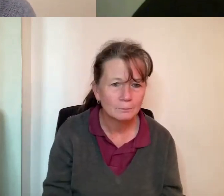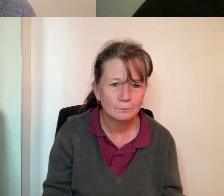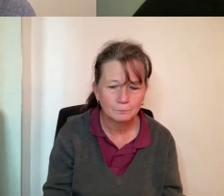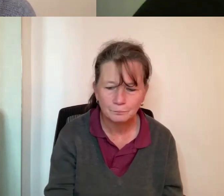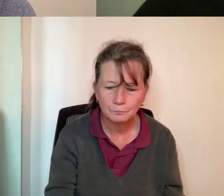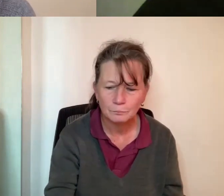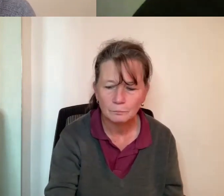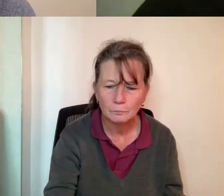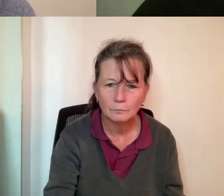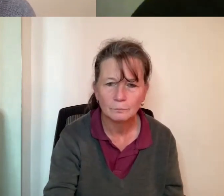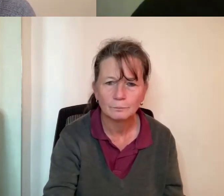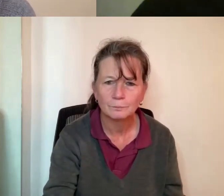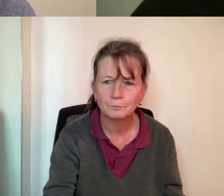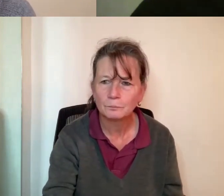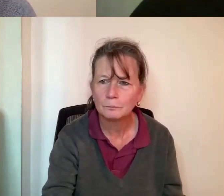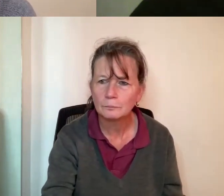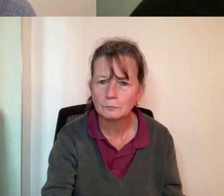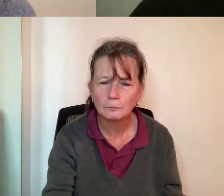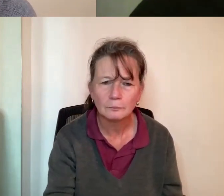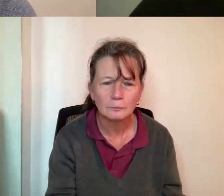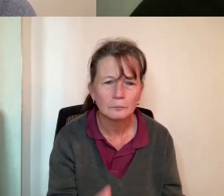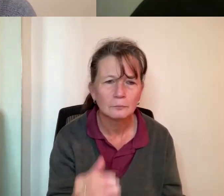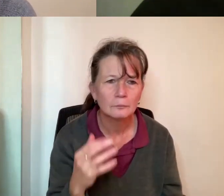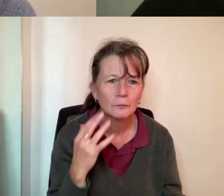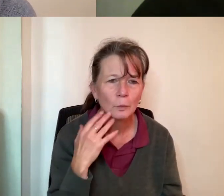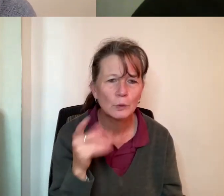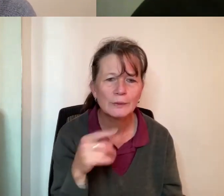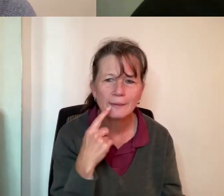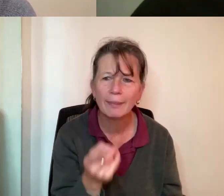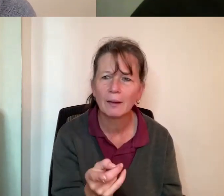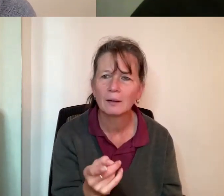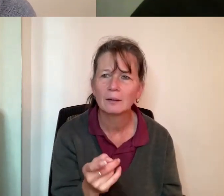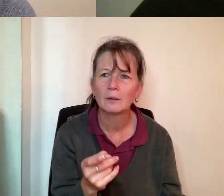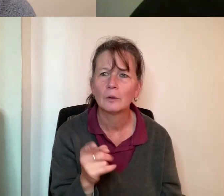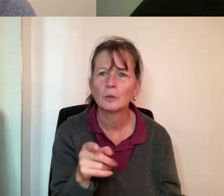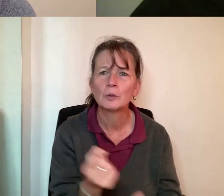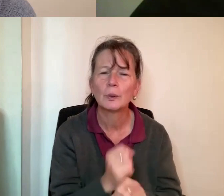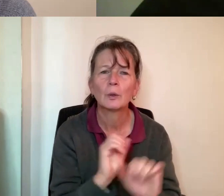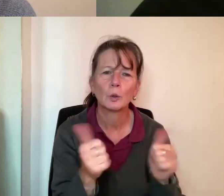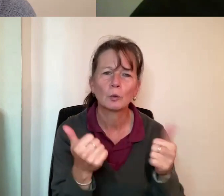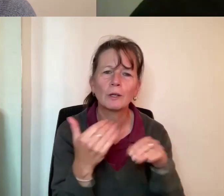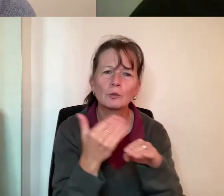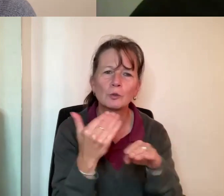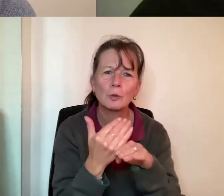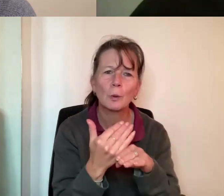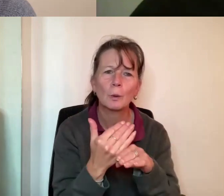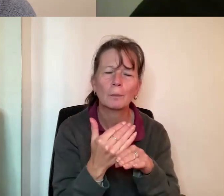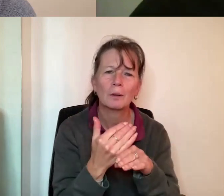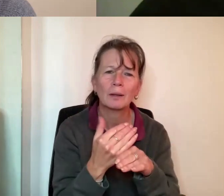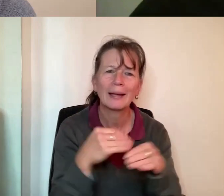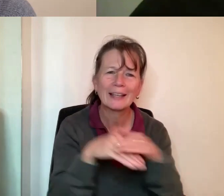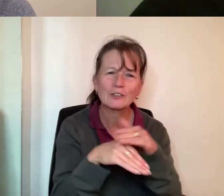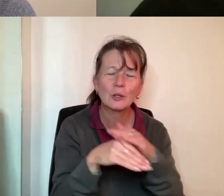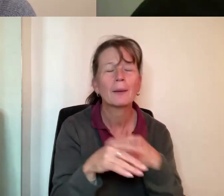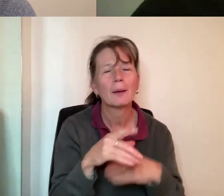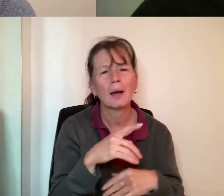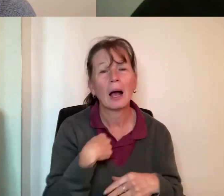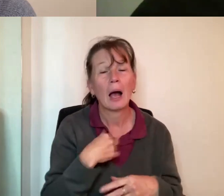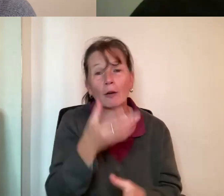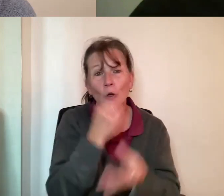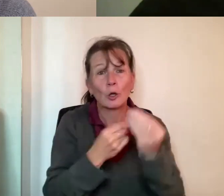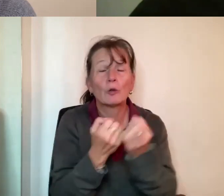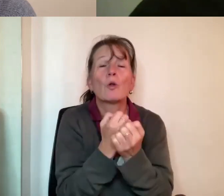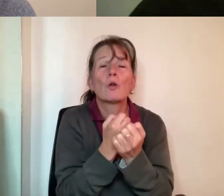thought, wouldn't that be a great job though for an intern or someone? Because I've learned a